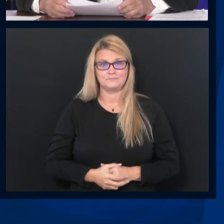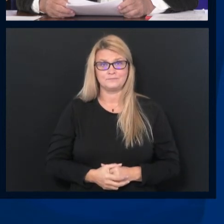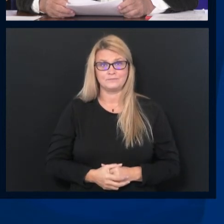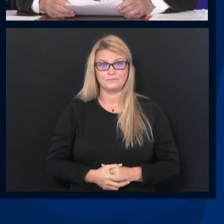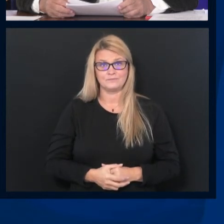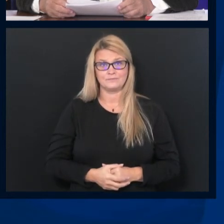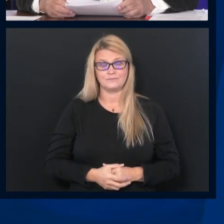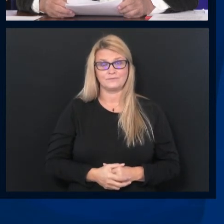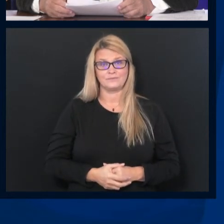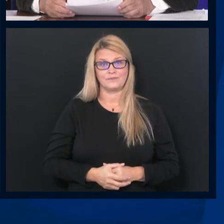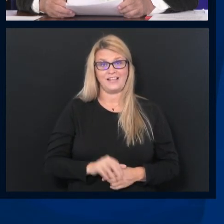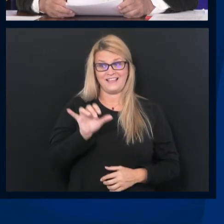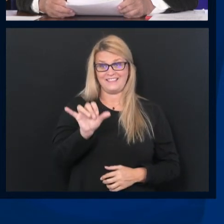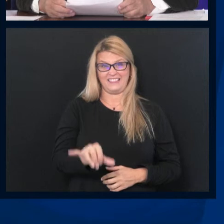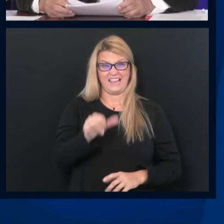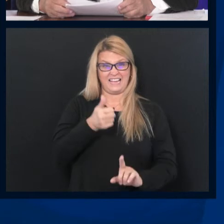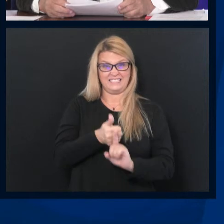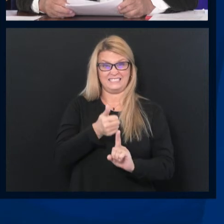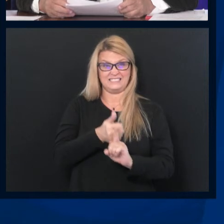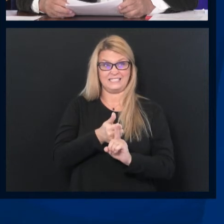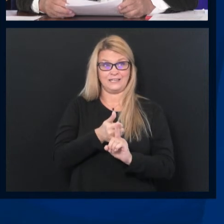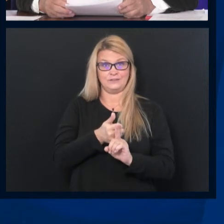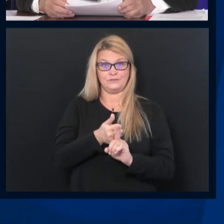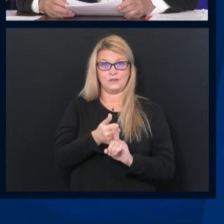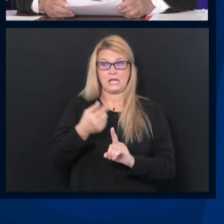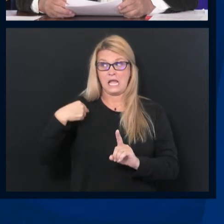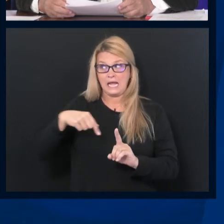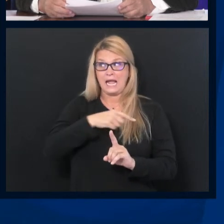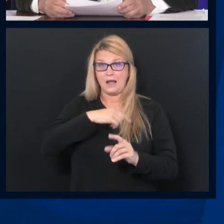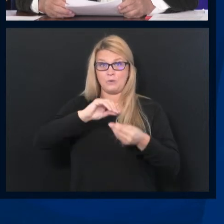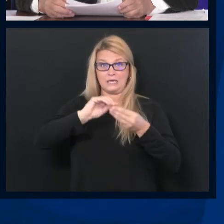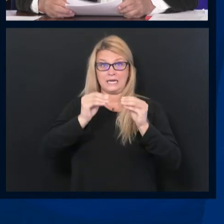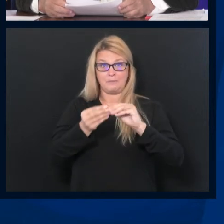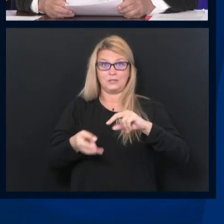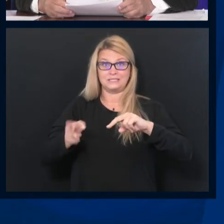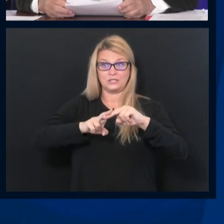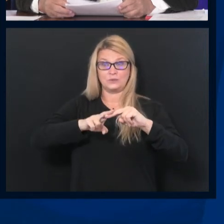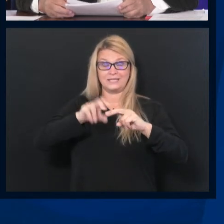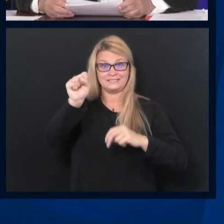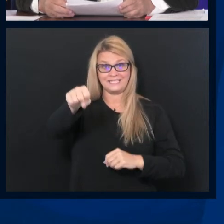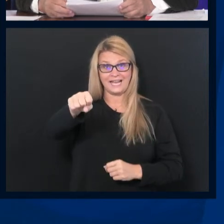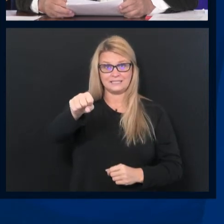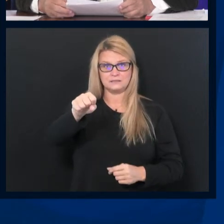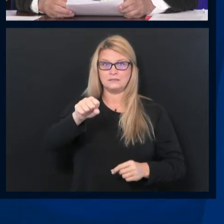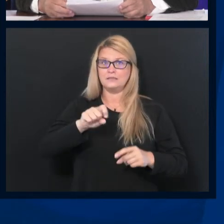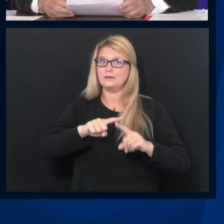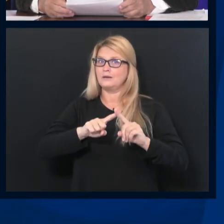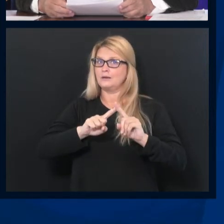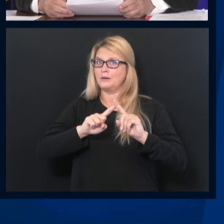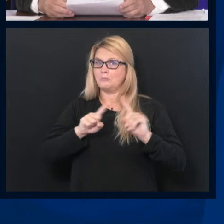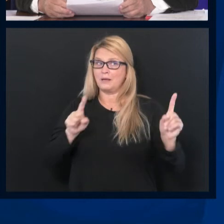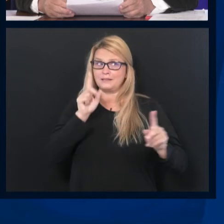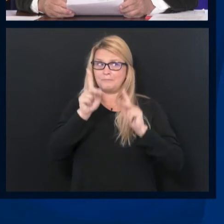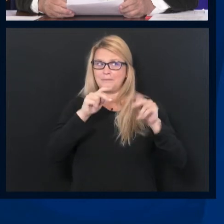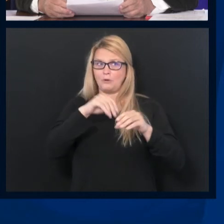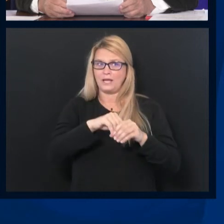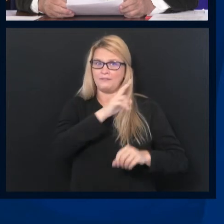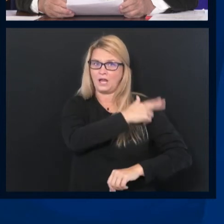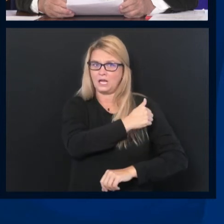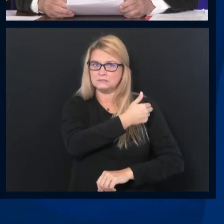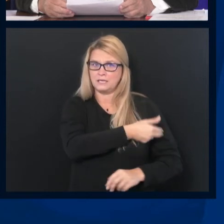That in itself drives our positive numbers up. But really and truly, those that are hospitalized are